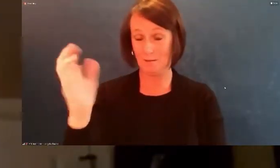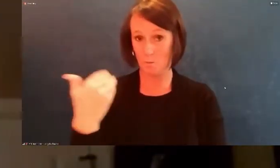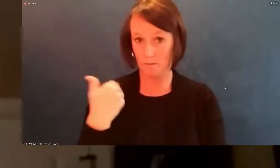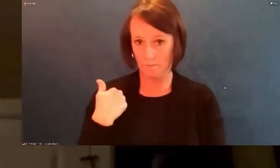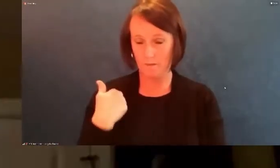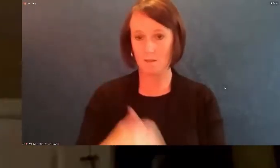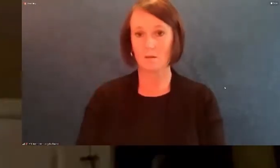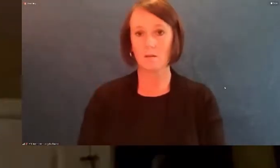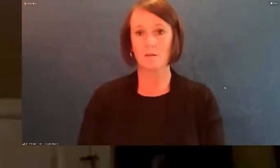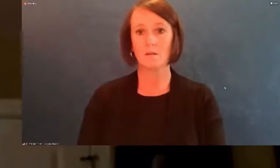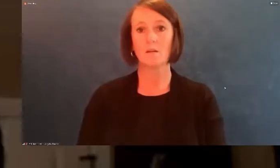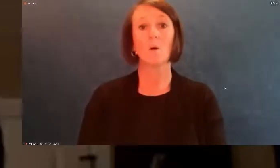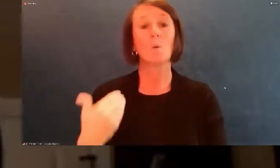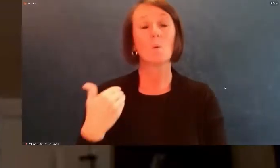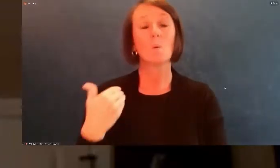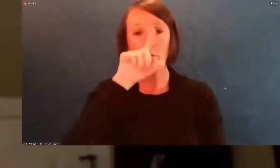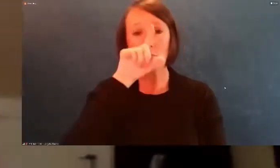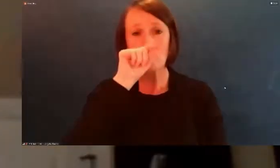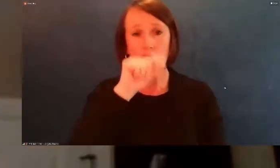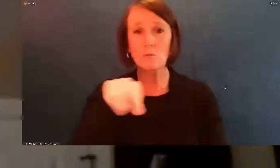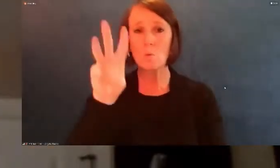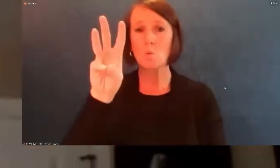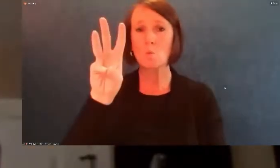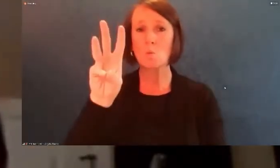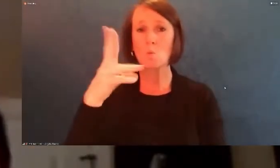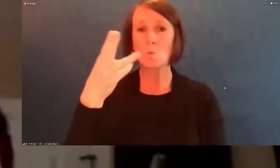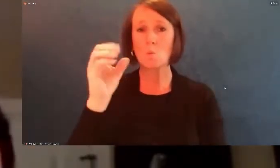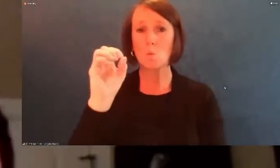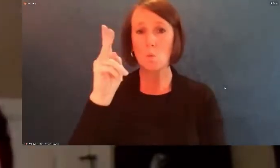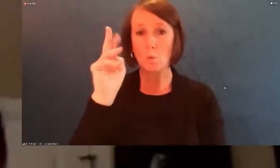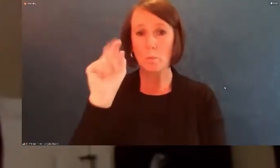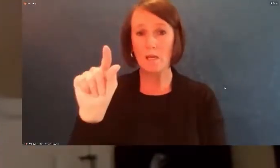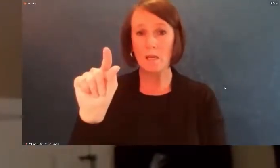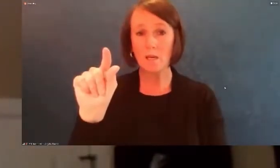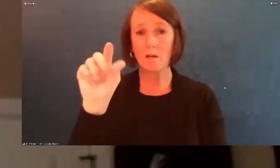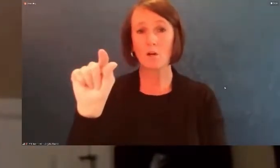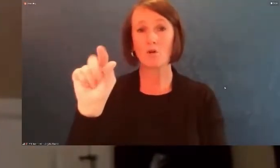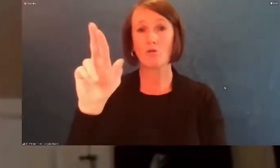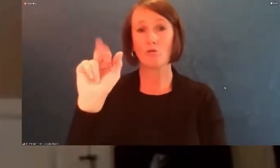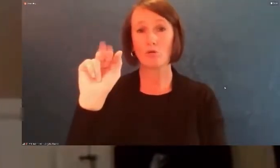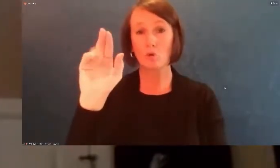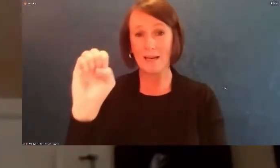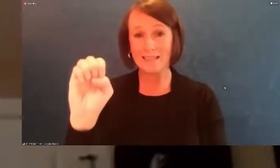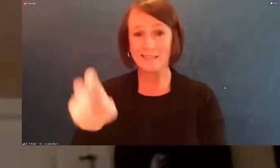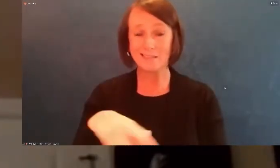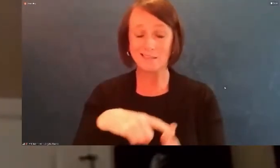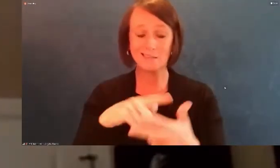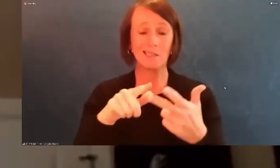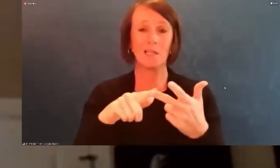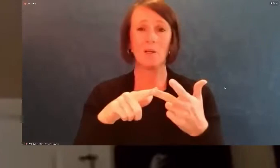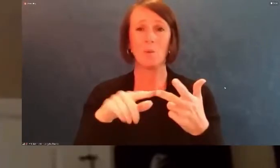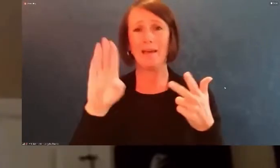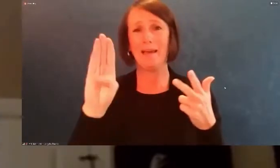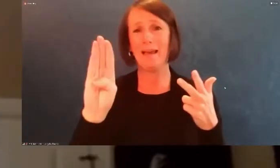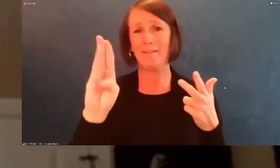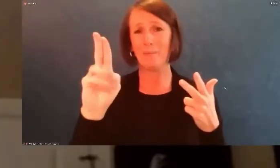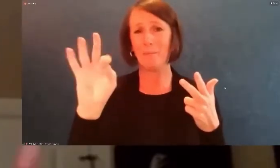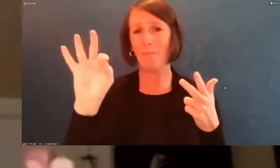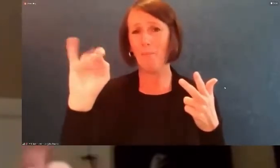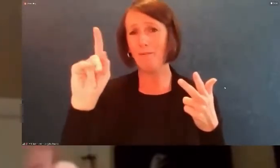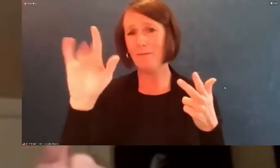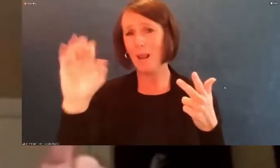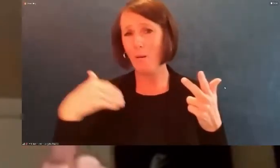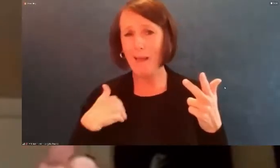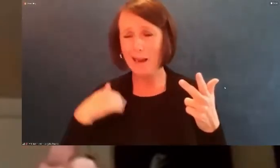cranes, we have whooping cranes, we have pelicans, We have buffalo 40 miles this way. We